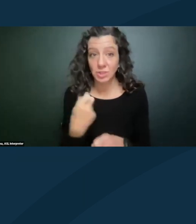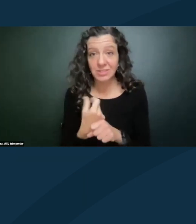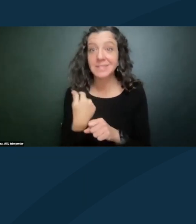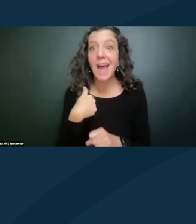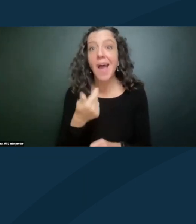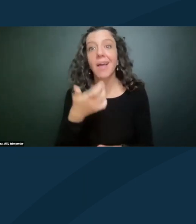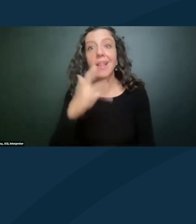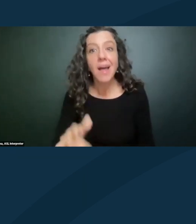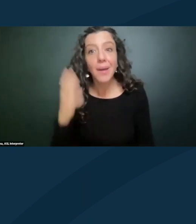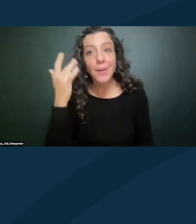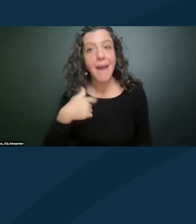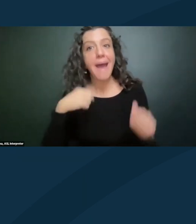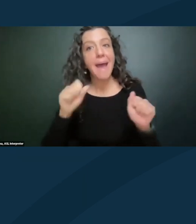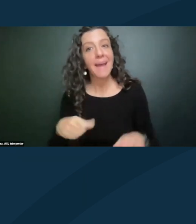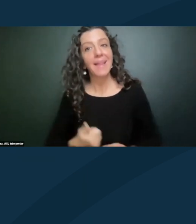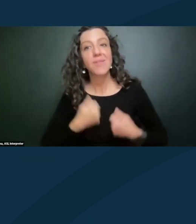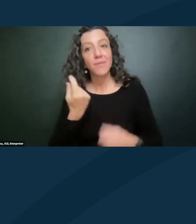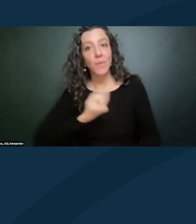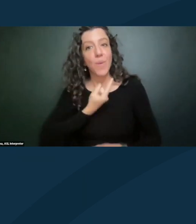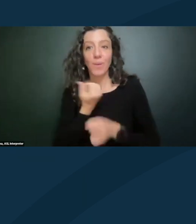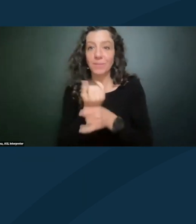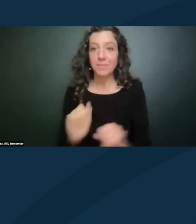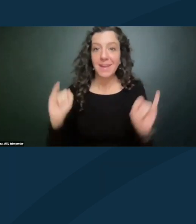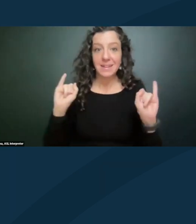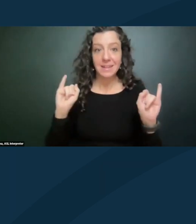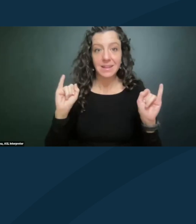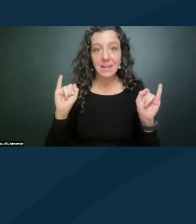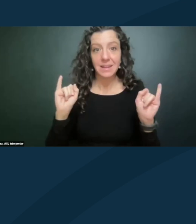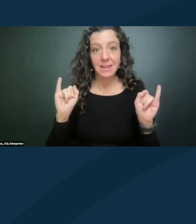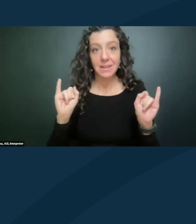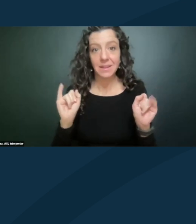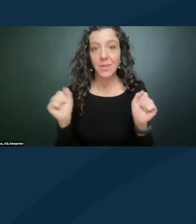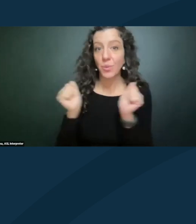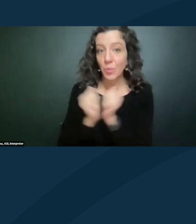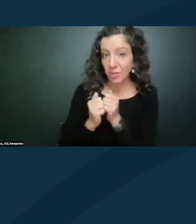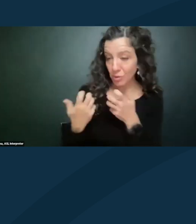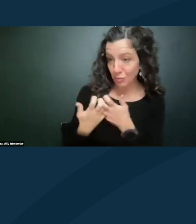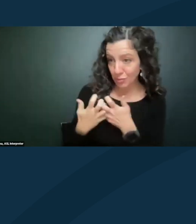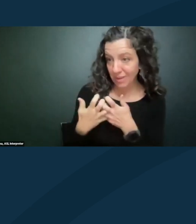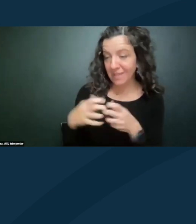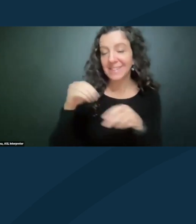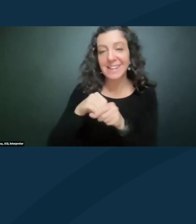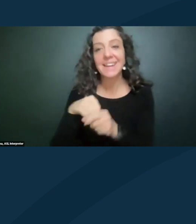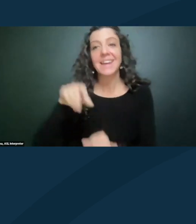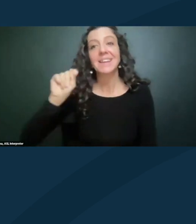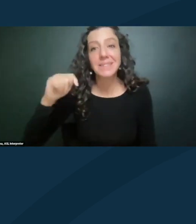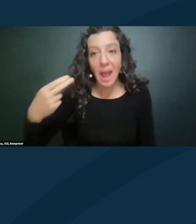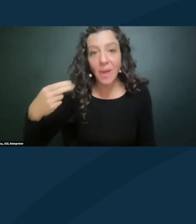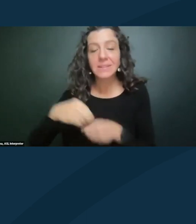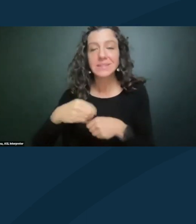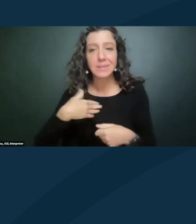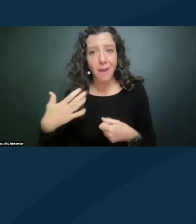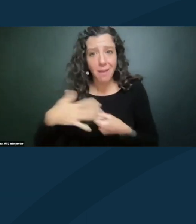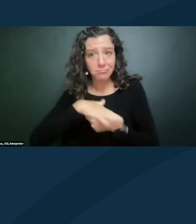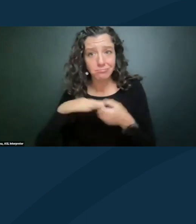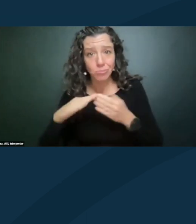years, I've been able to live independently with a roommate in a townhouse in